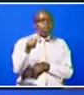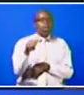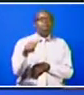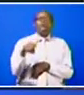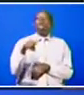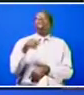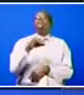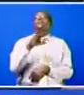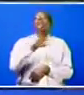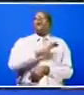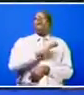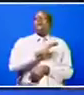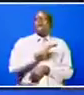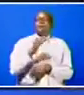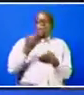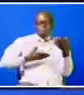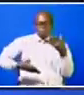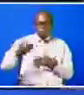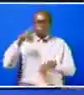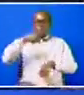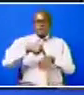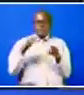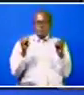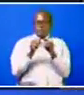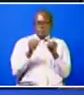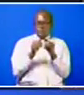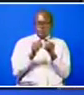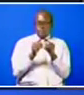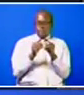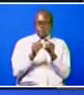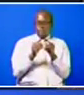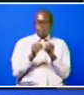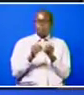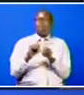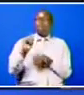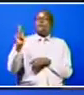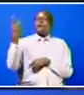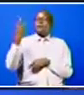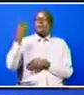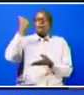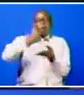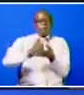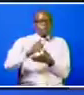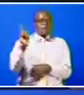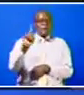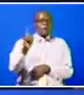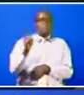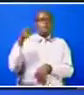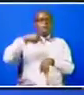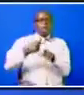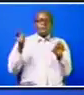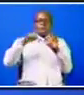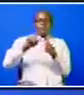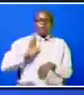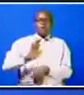in California, spoke during an interactive session at the Endeavor Capital, a Kenya head office in Nairobi, where he joined board members